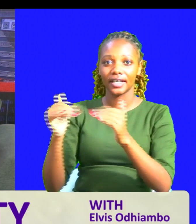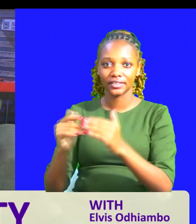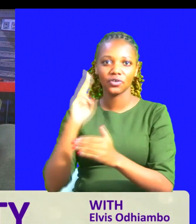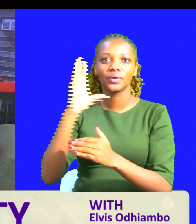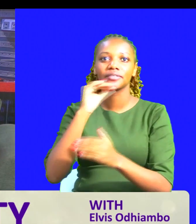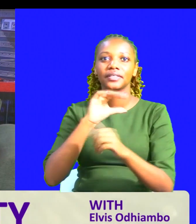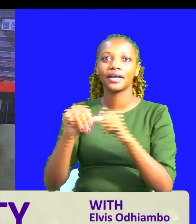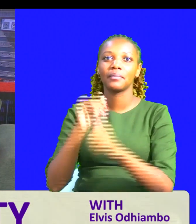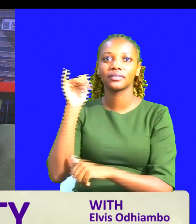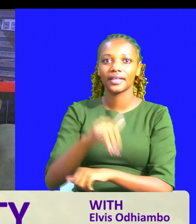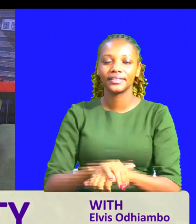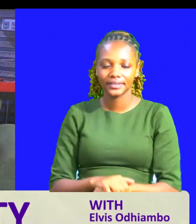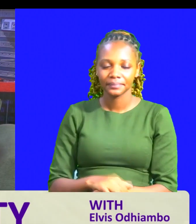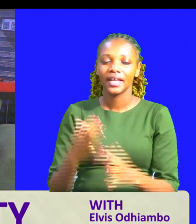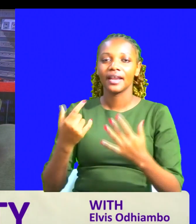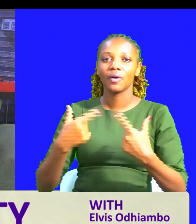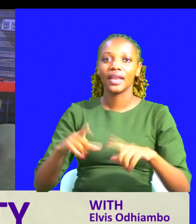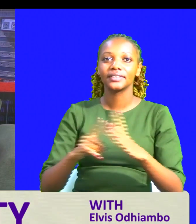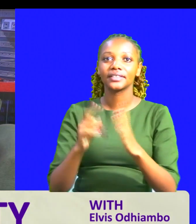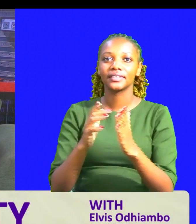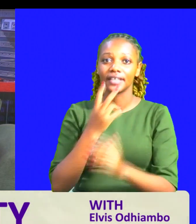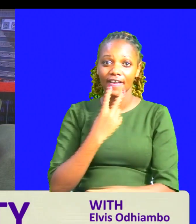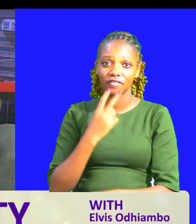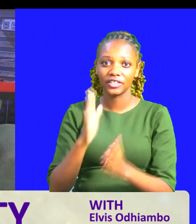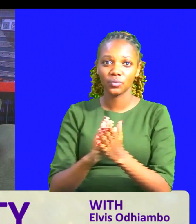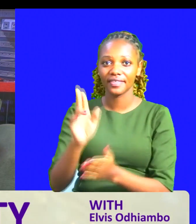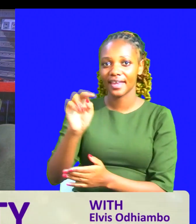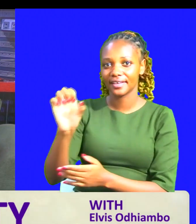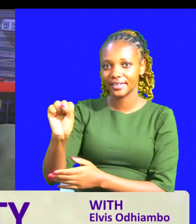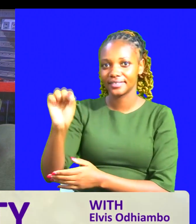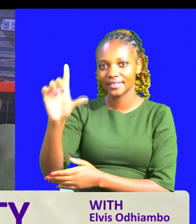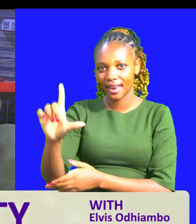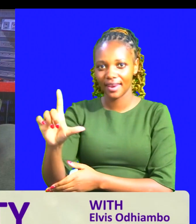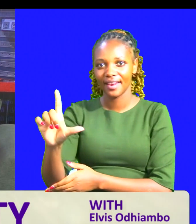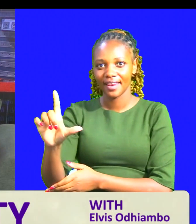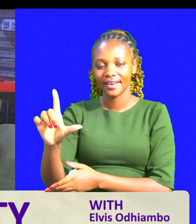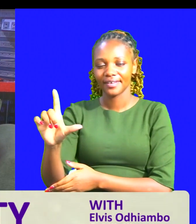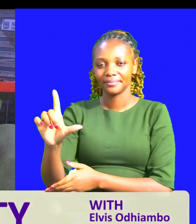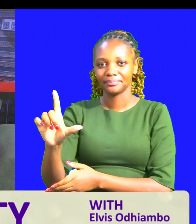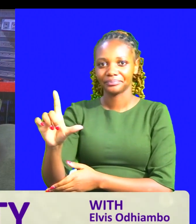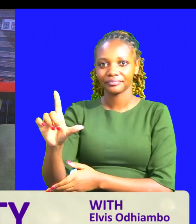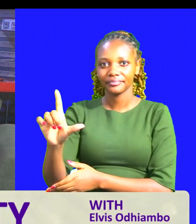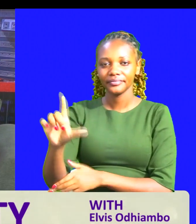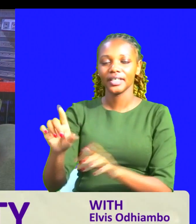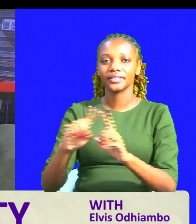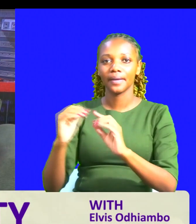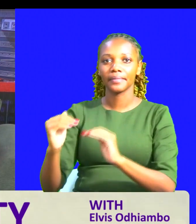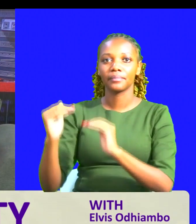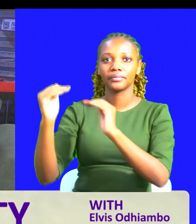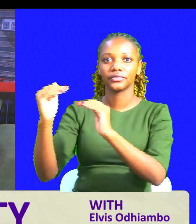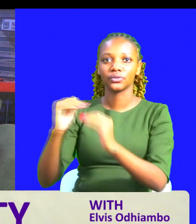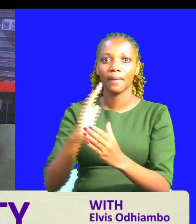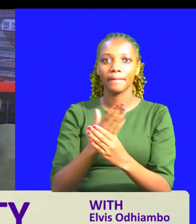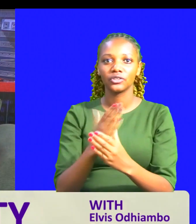talk about that. And then let's start, Elvis, with the NSL playoffs, the relegation playoffs, as well as the promotion playoff that is